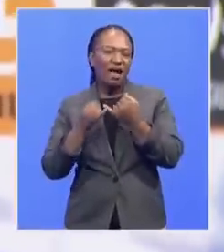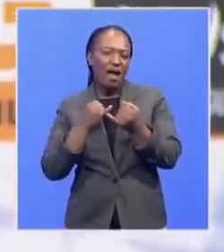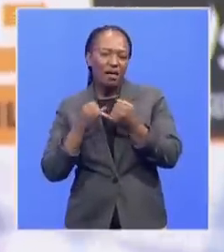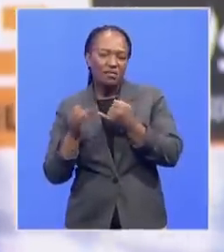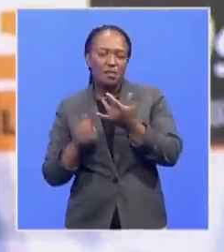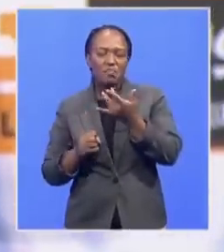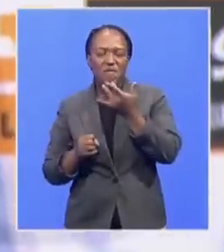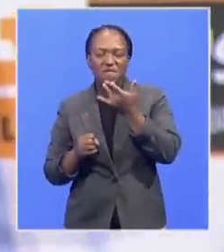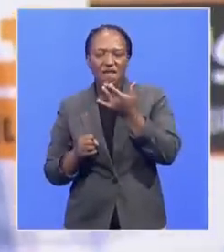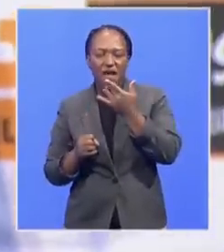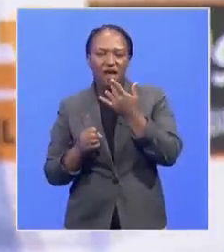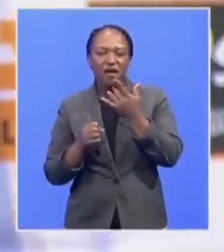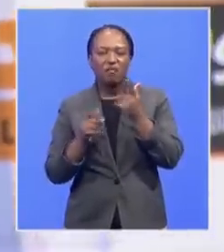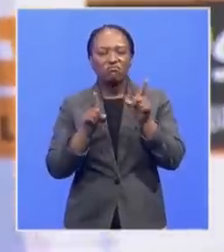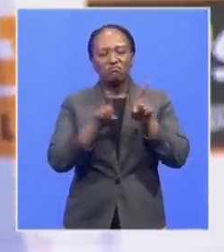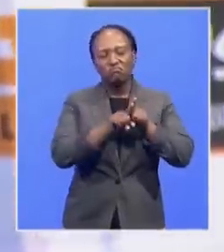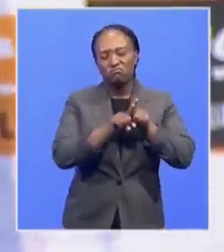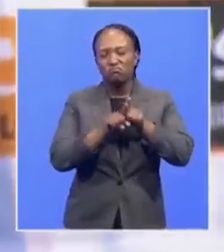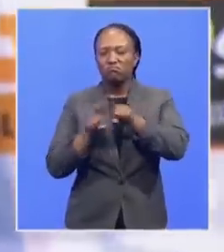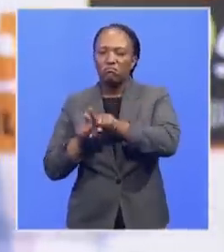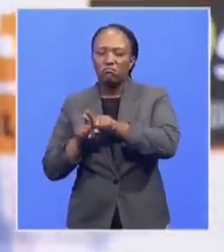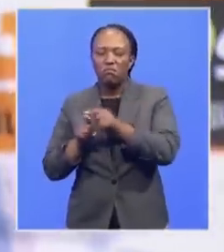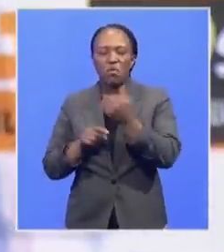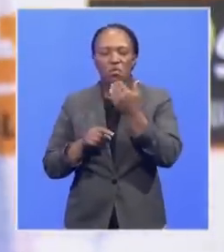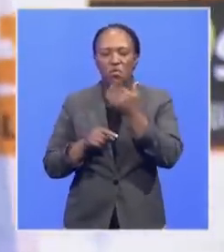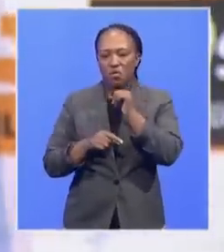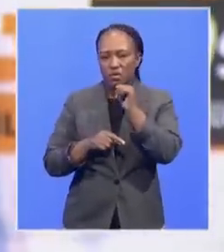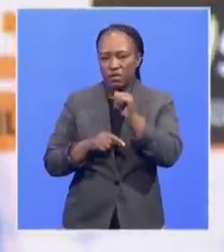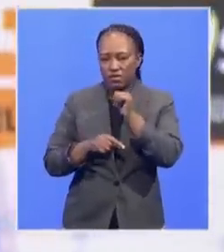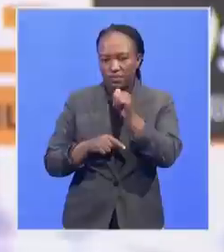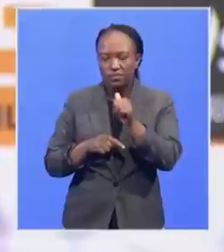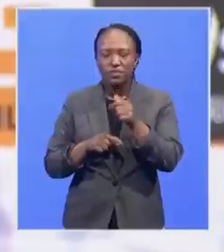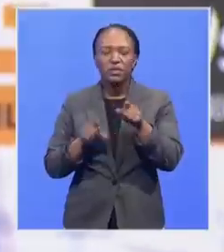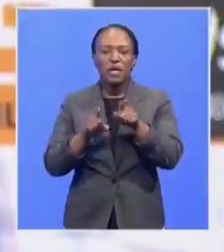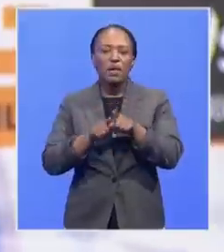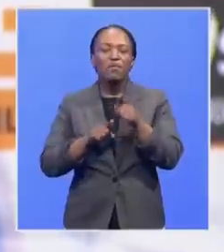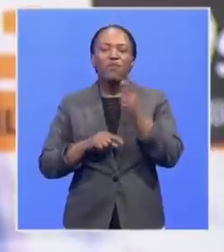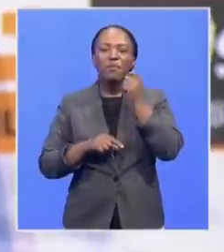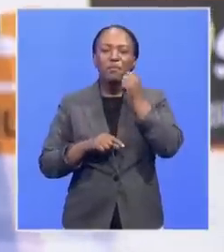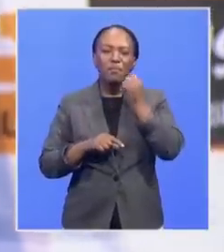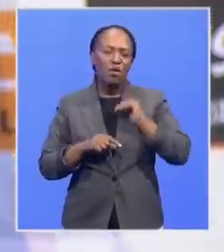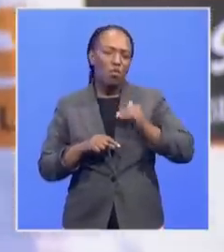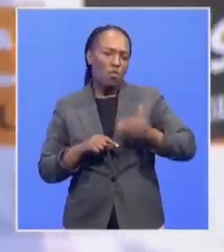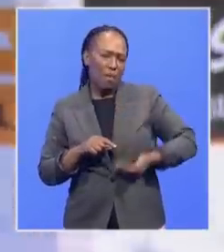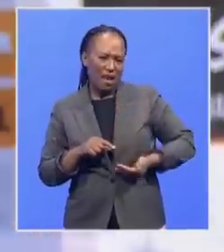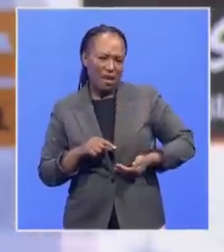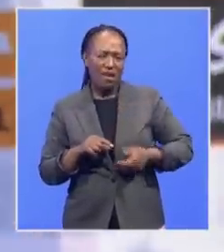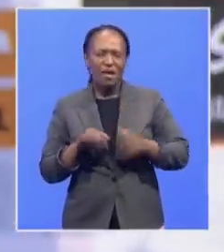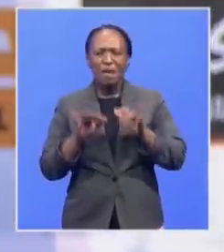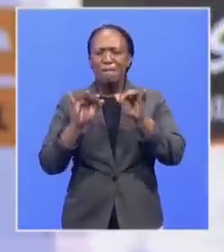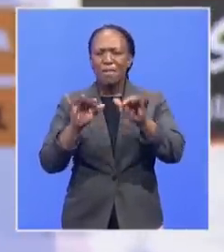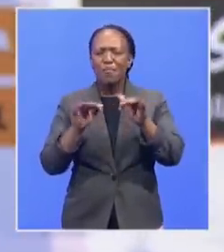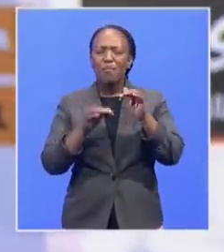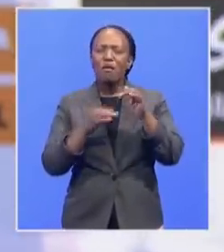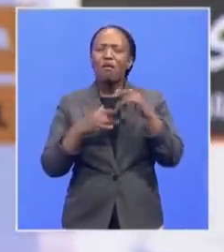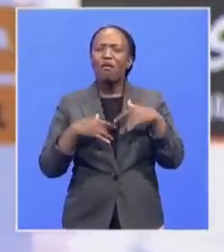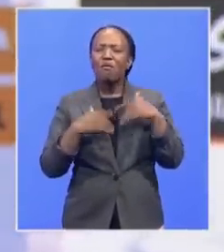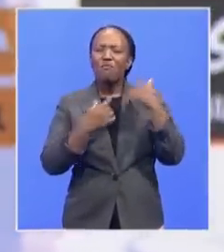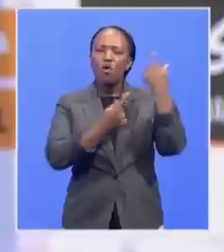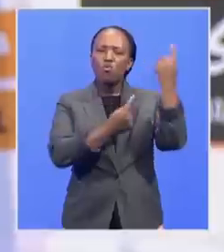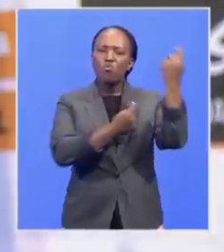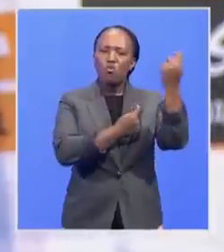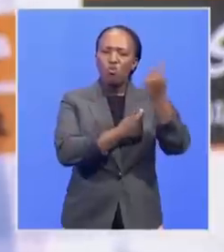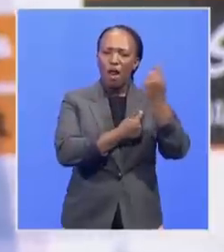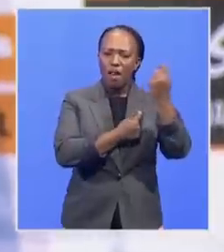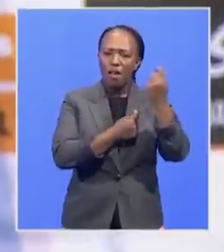gender identities, for urban and rural dwellers, and for those born in South Africa,